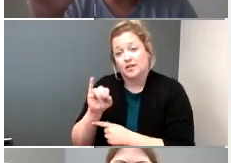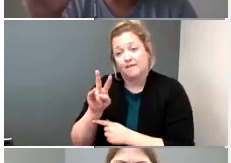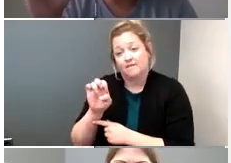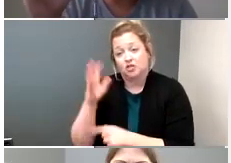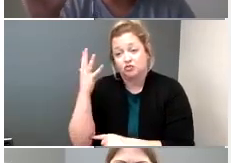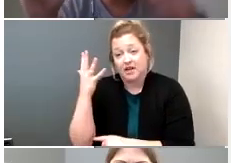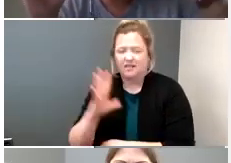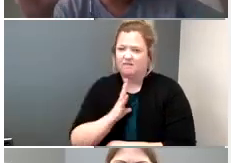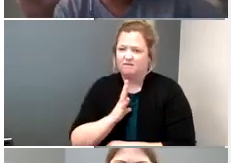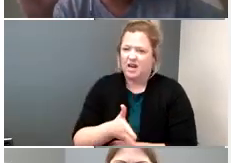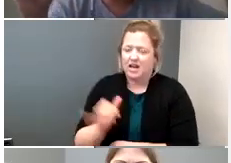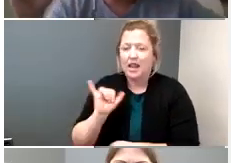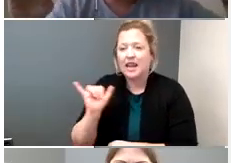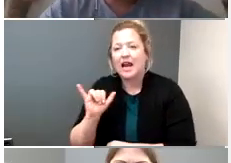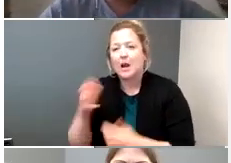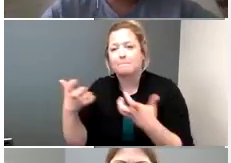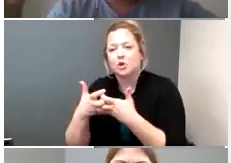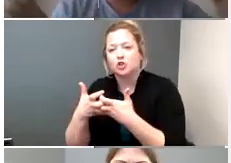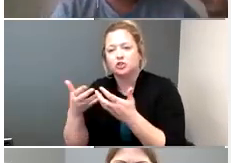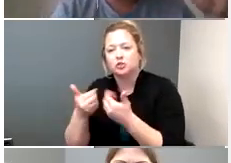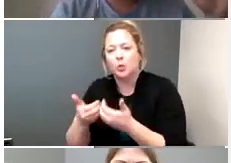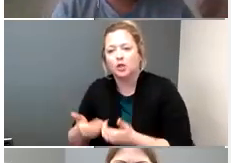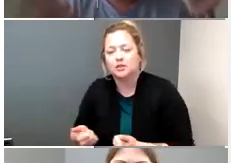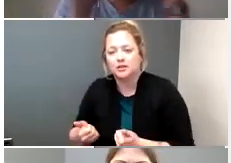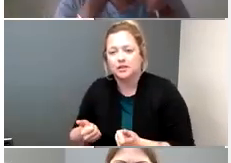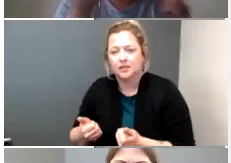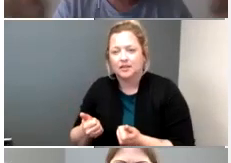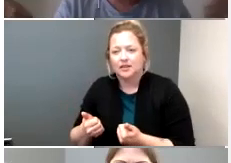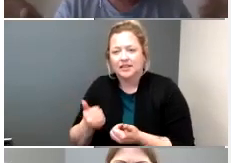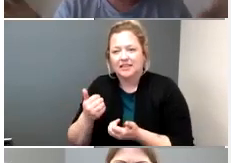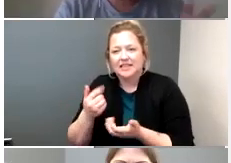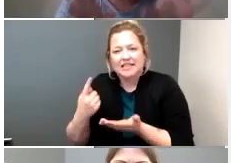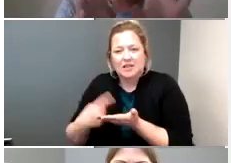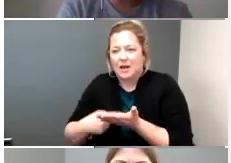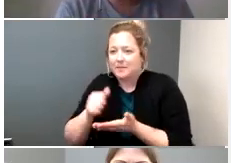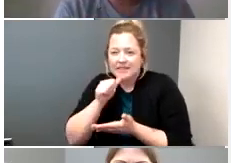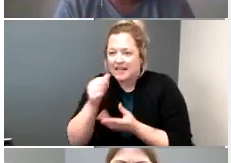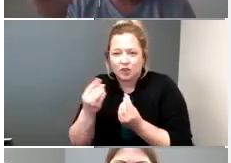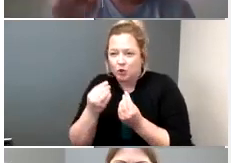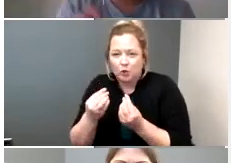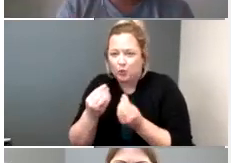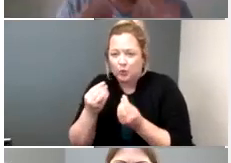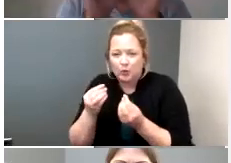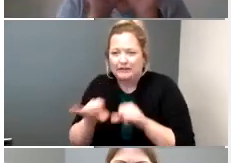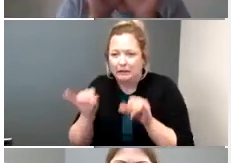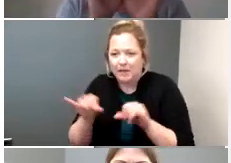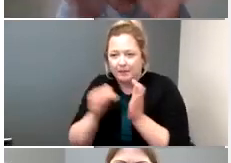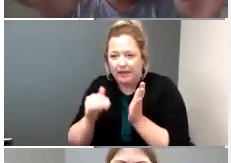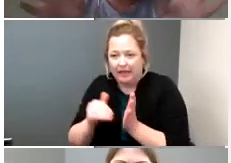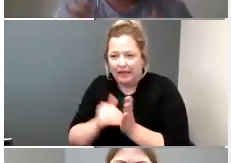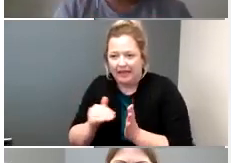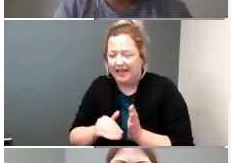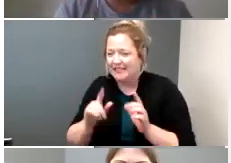not recompute something redundantly, right? Again and again. It is doing separate things. But since the Fibonacci sequence